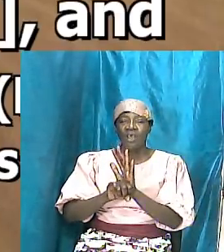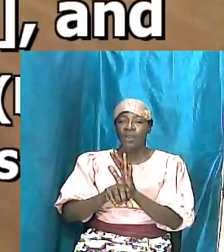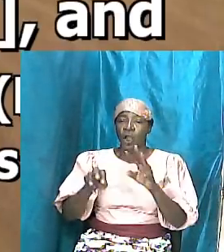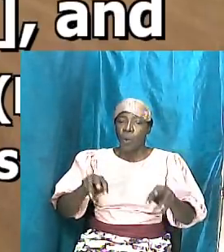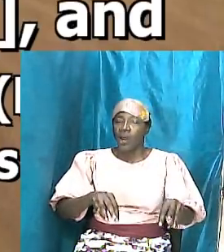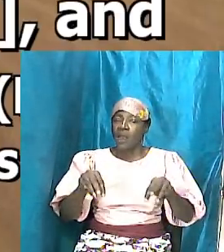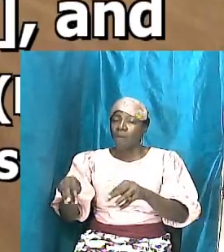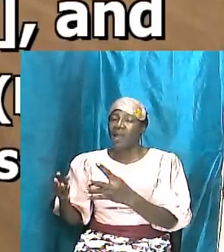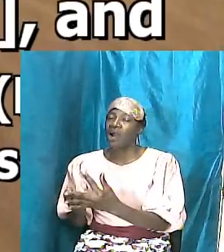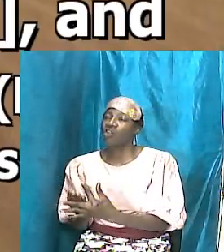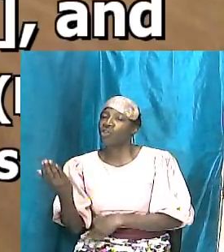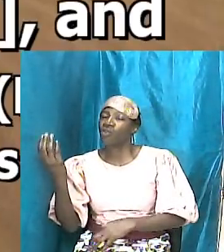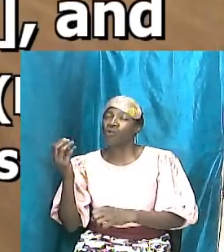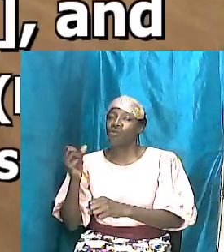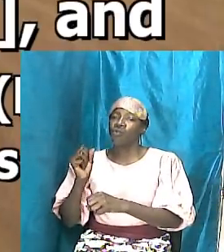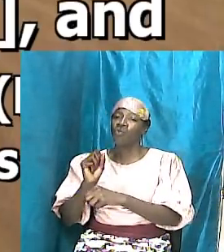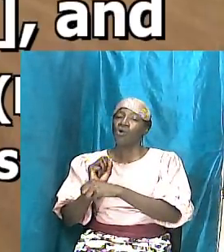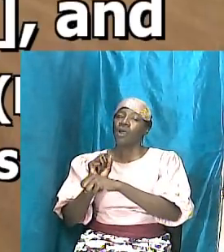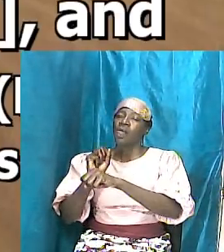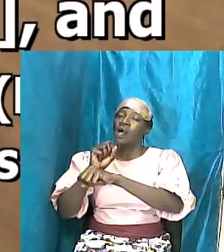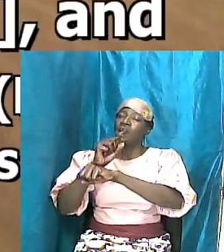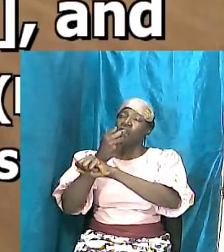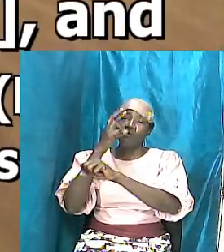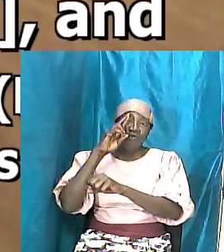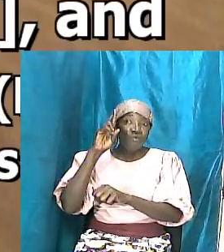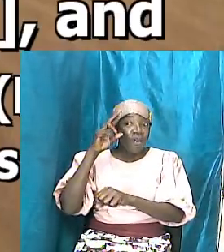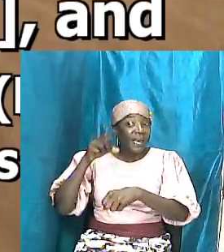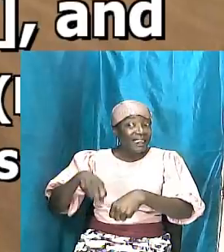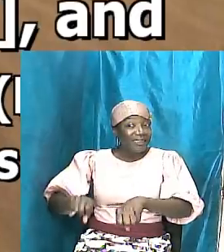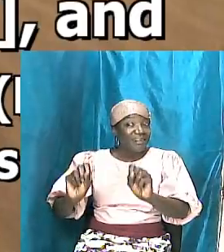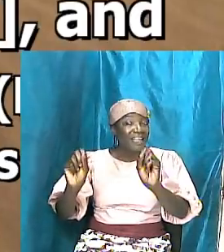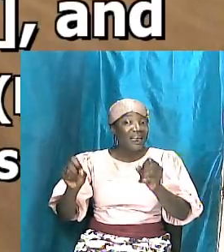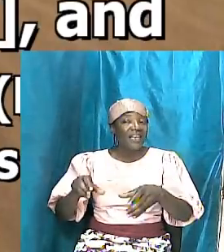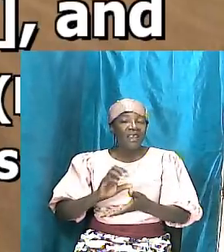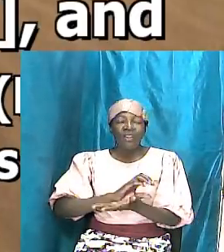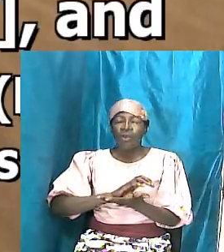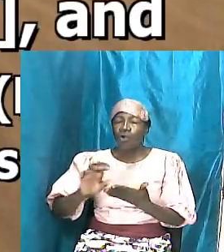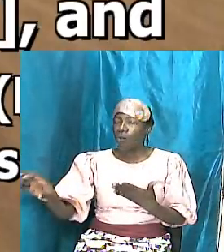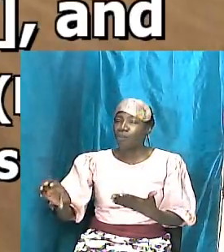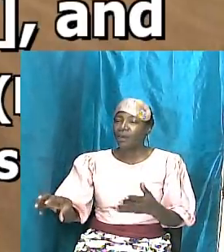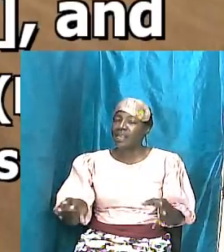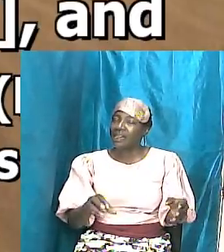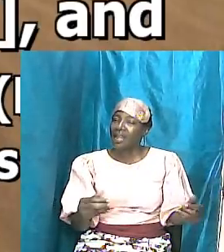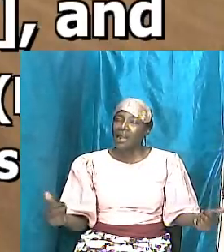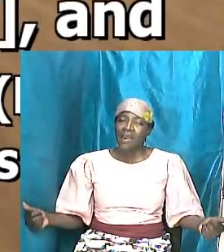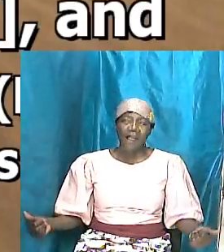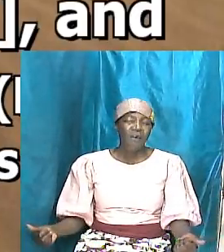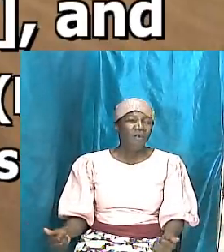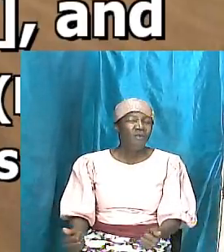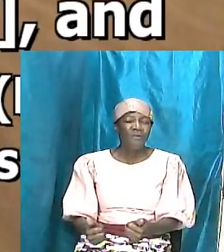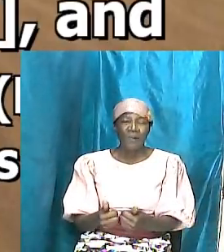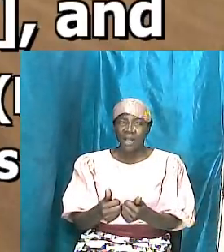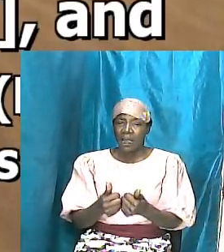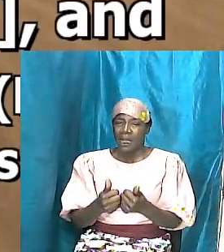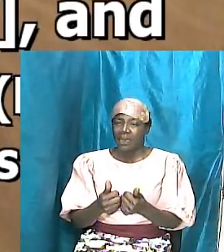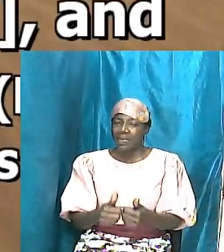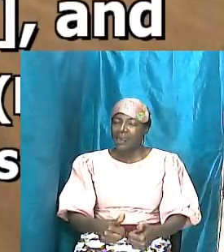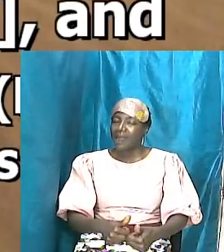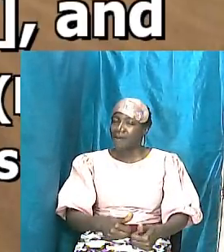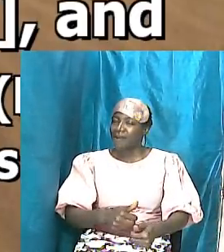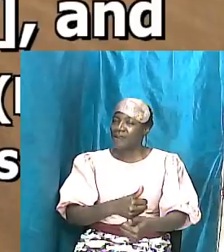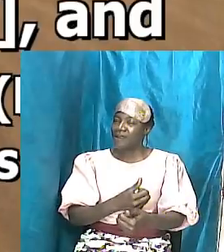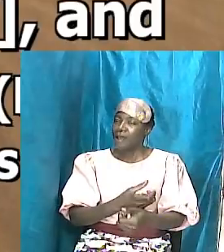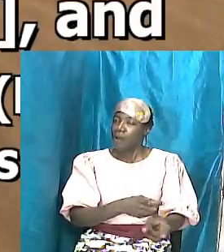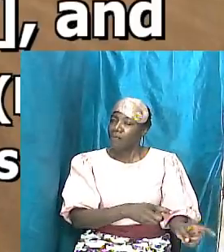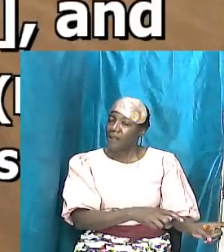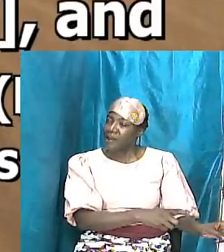Sea to complete their total departure from Egypt into the new land that